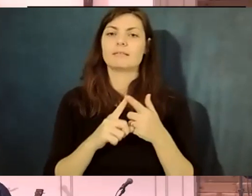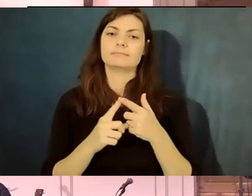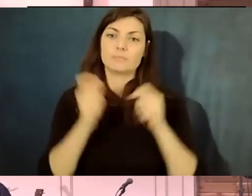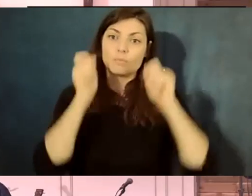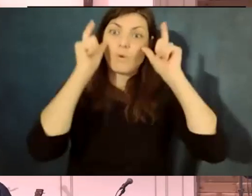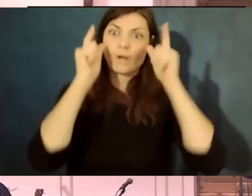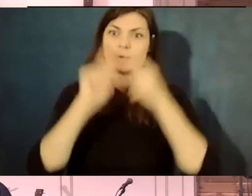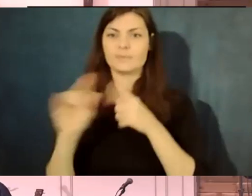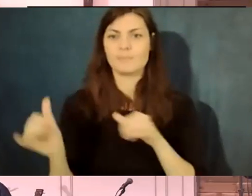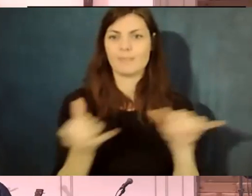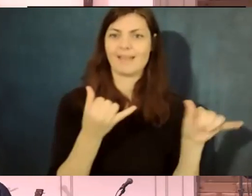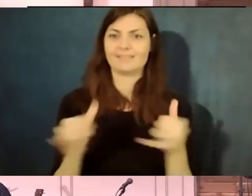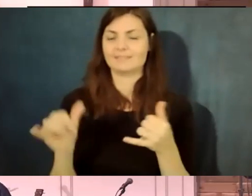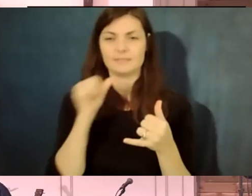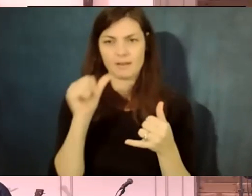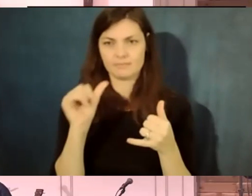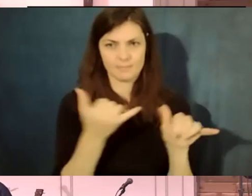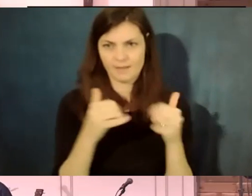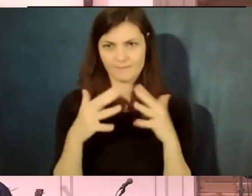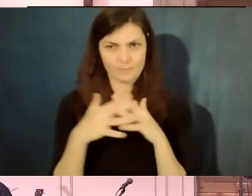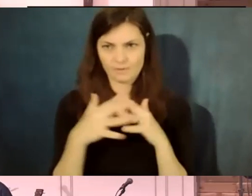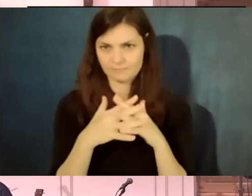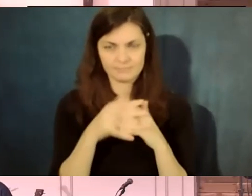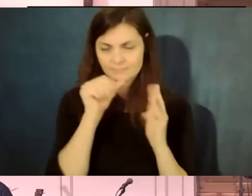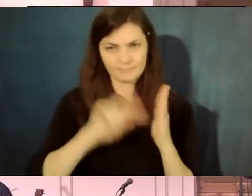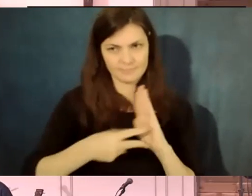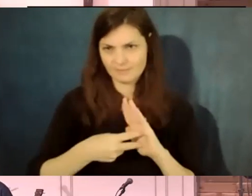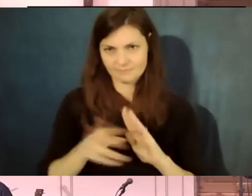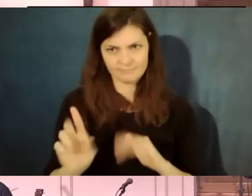They're not playing football, by the way.